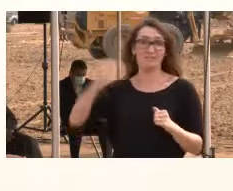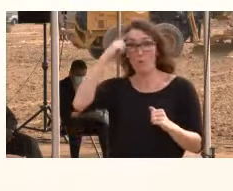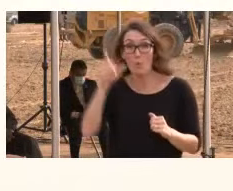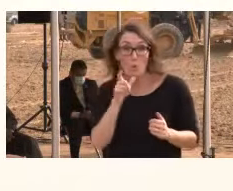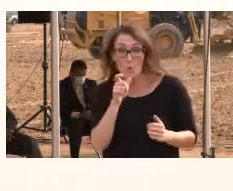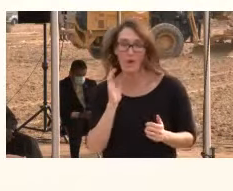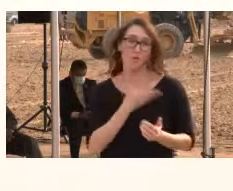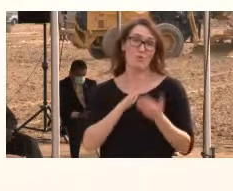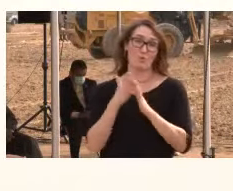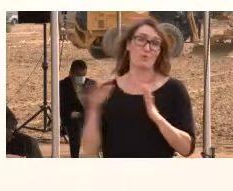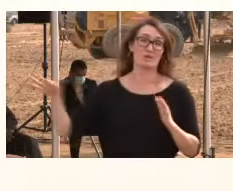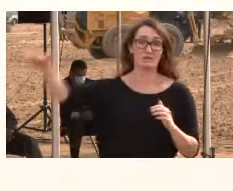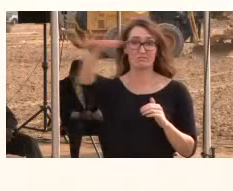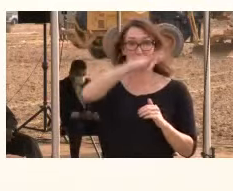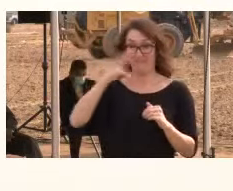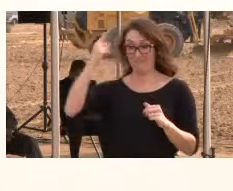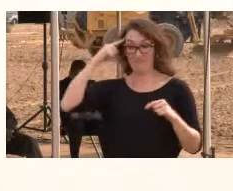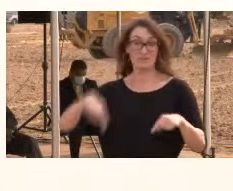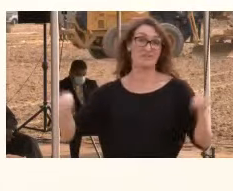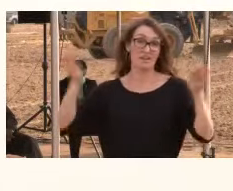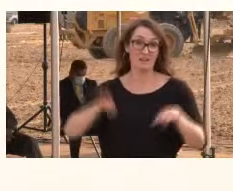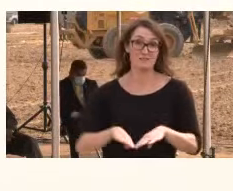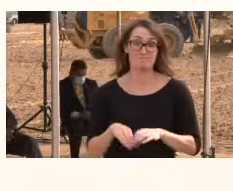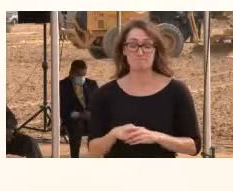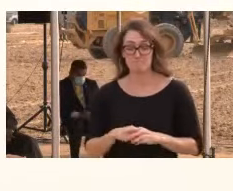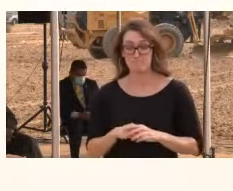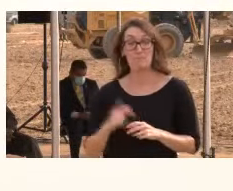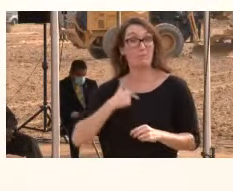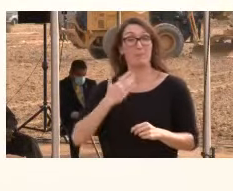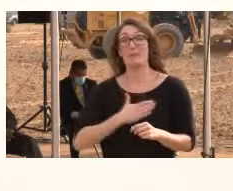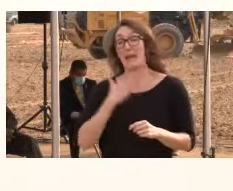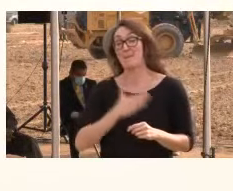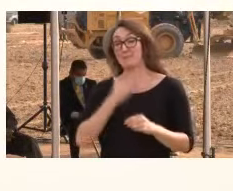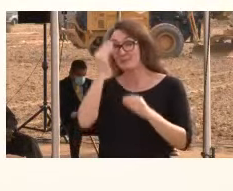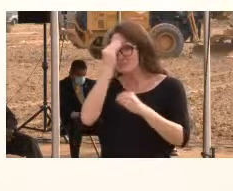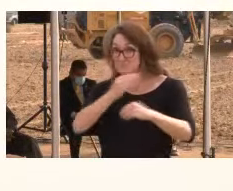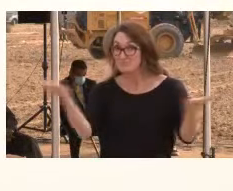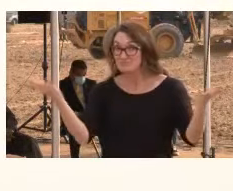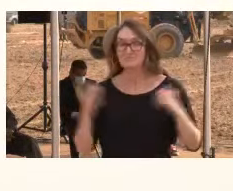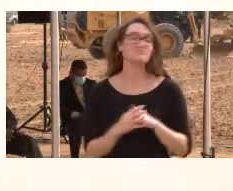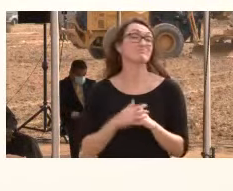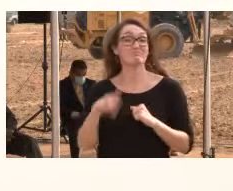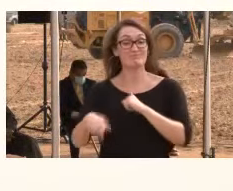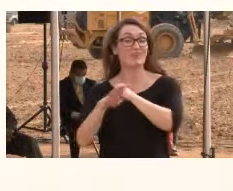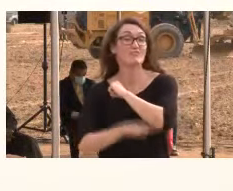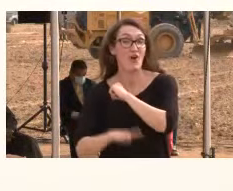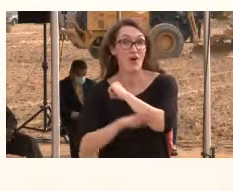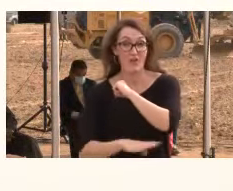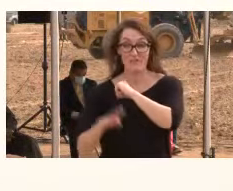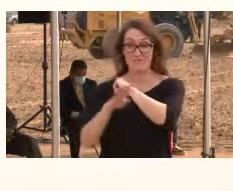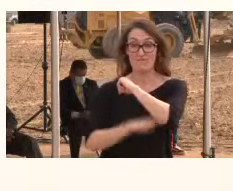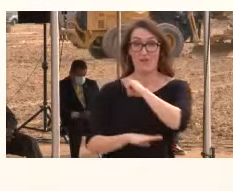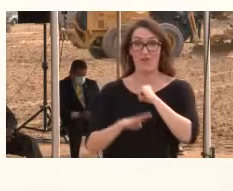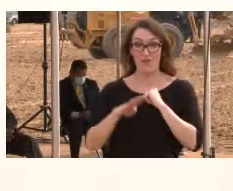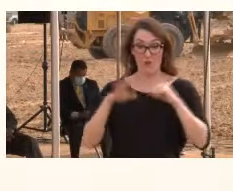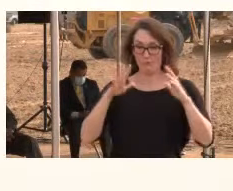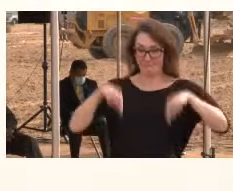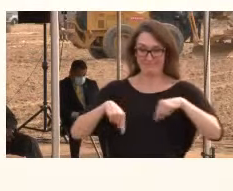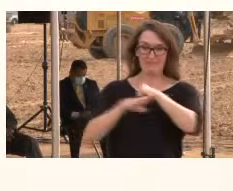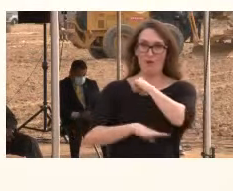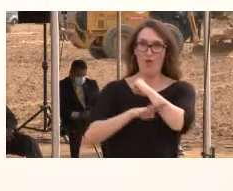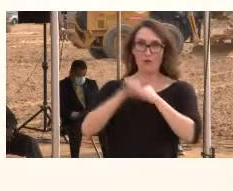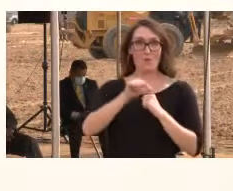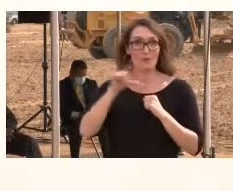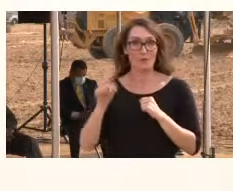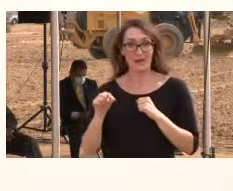our community and for the Valley. And I'm happy to report that for this fall 2020, at